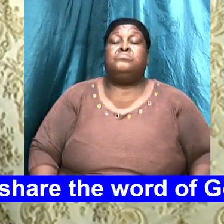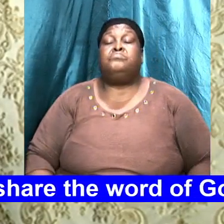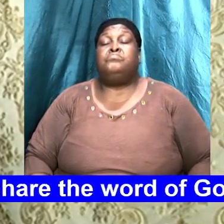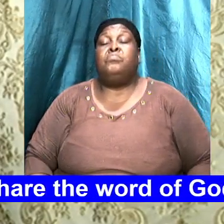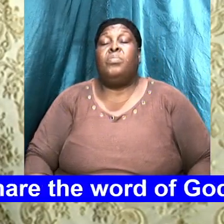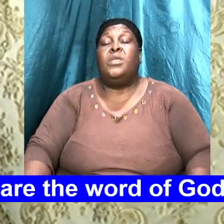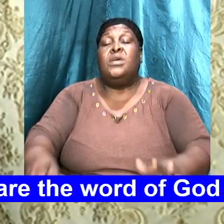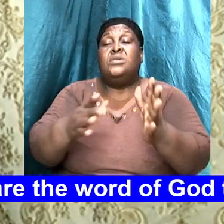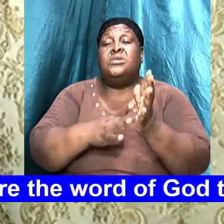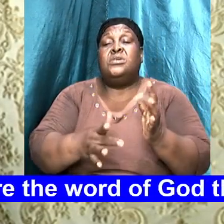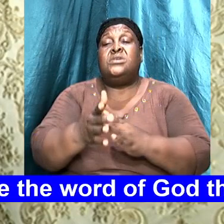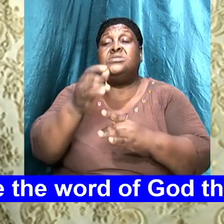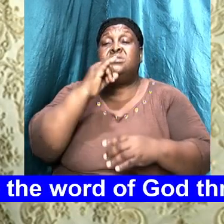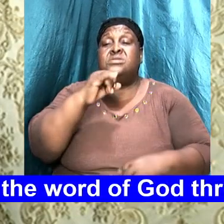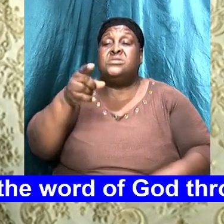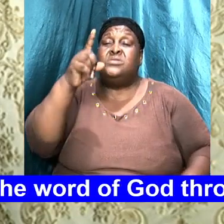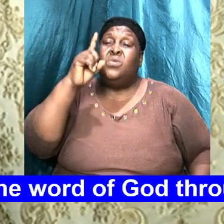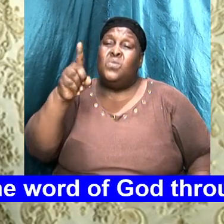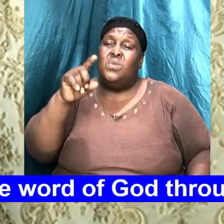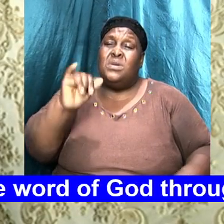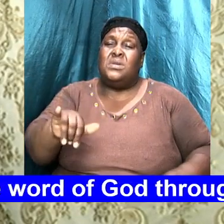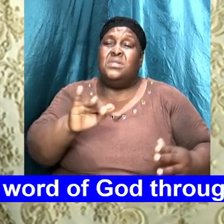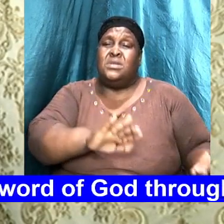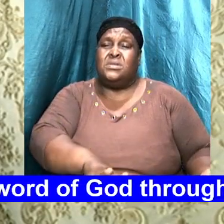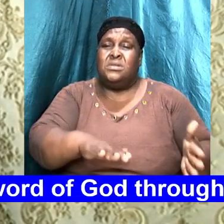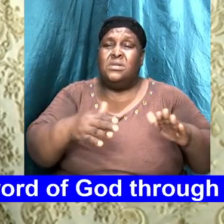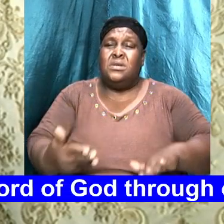Jesus is the one that dies for us